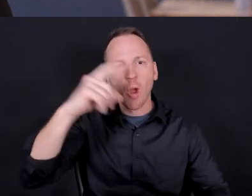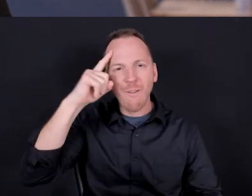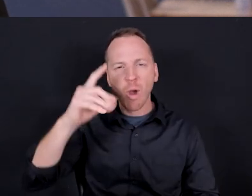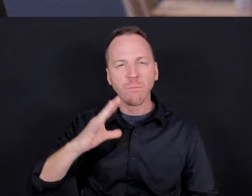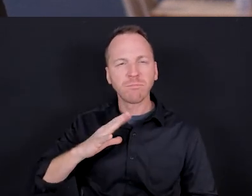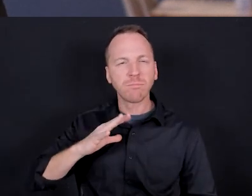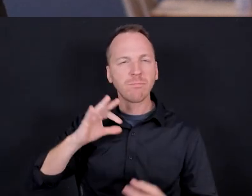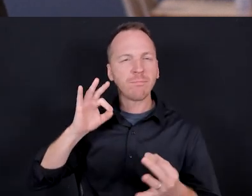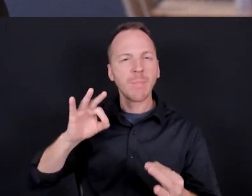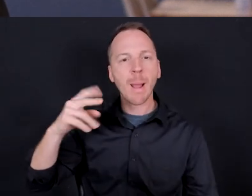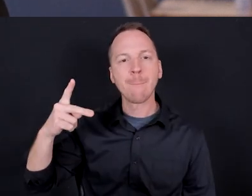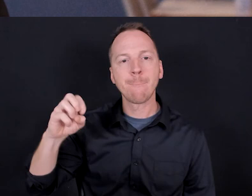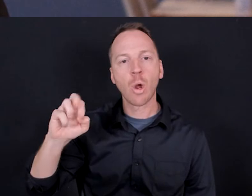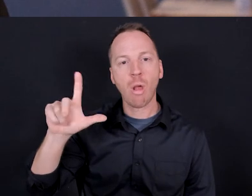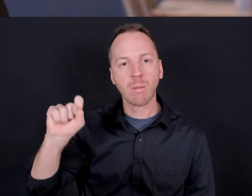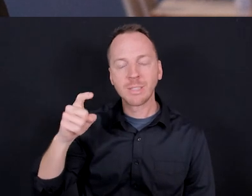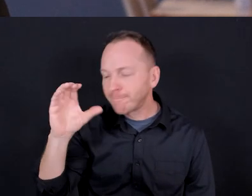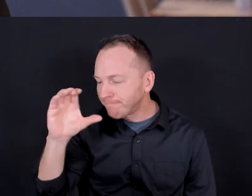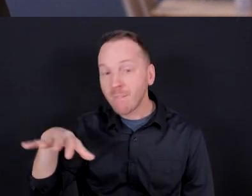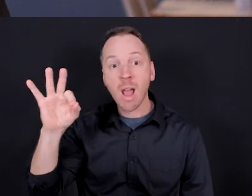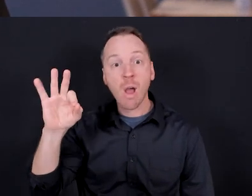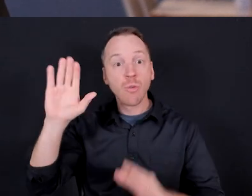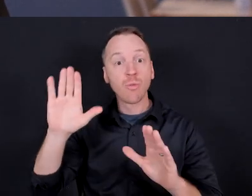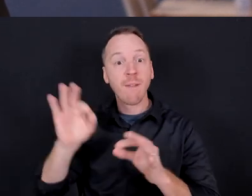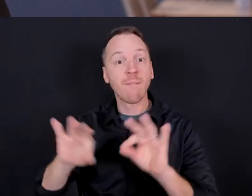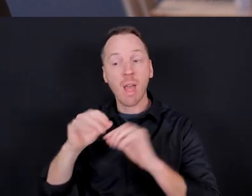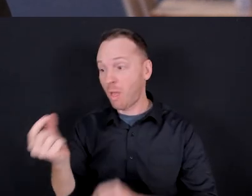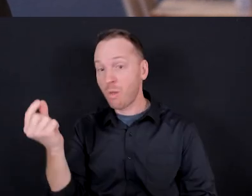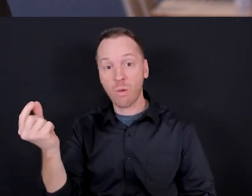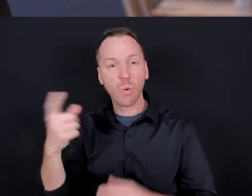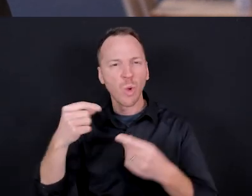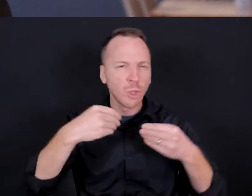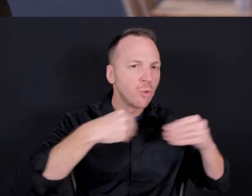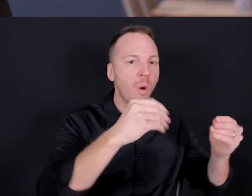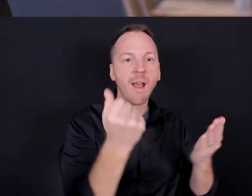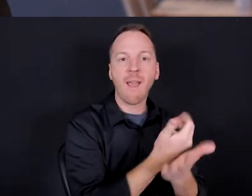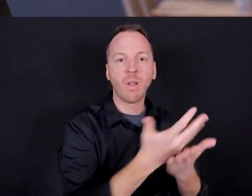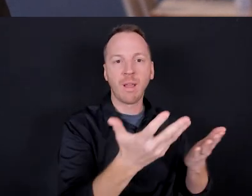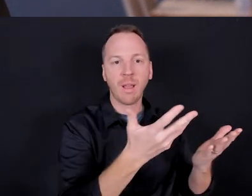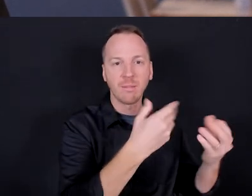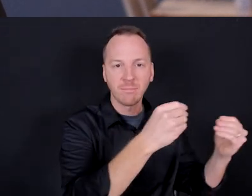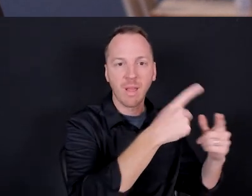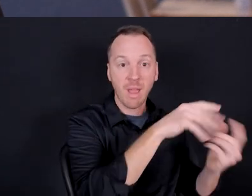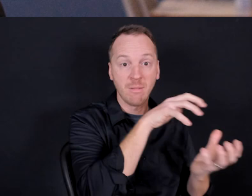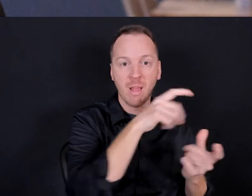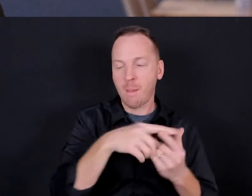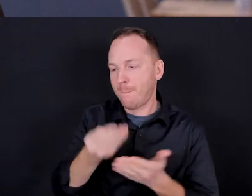pearls. When he found one of great value, he went away and sold everything he had and bought